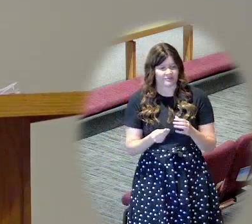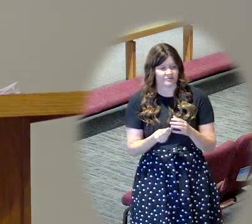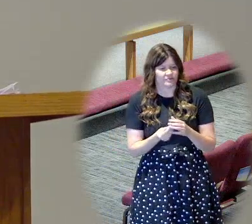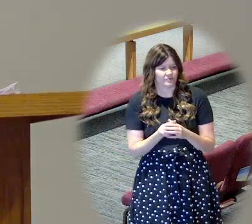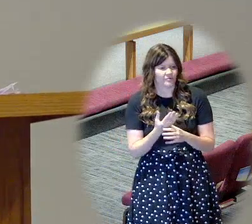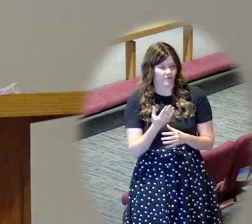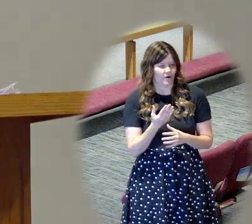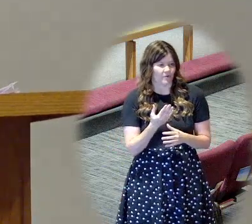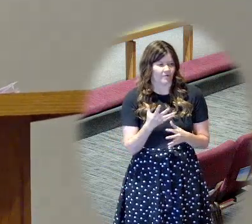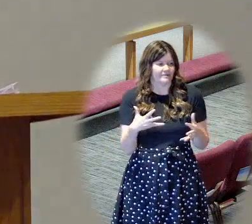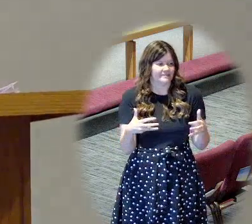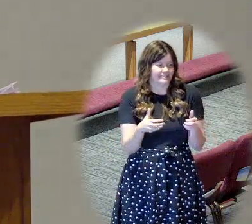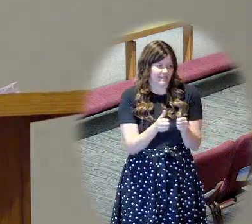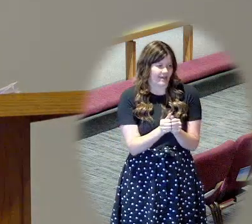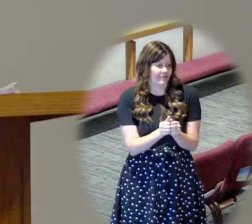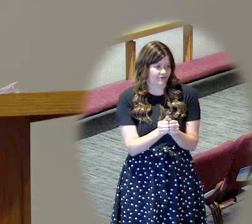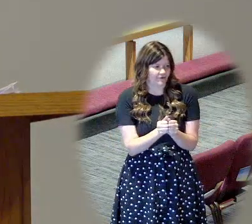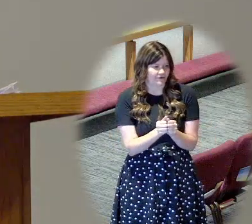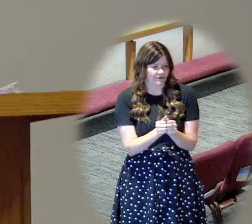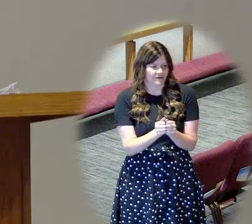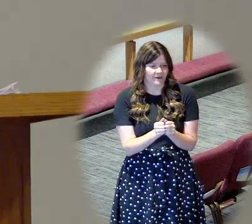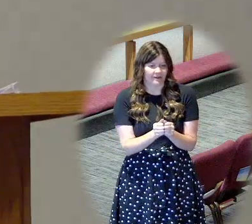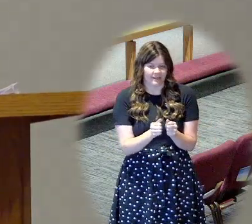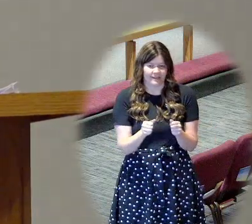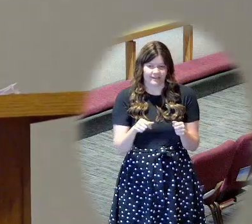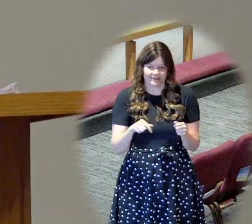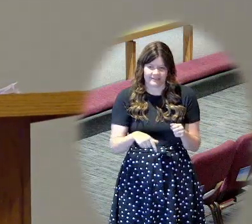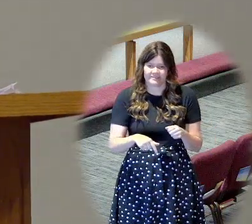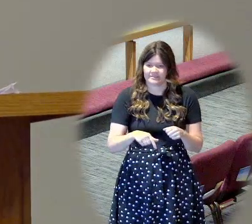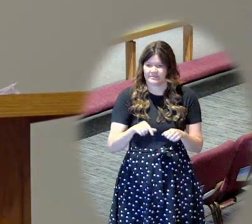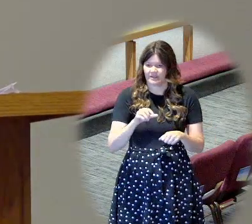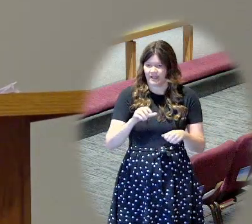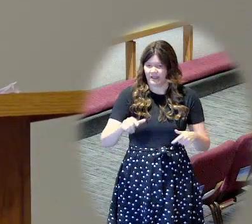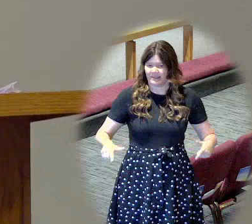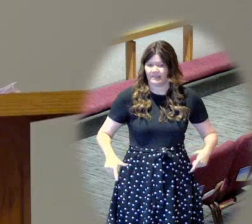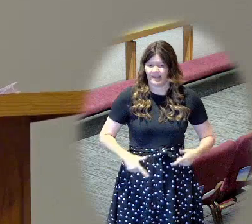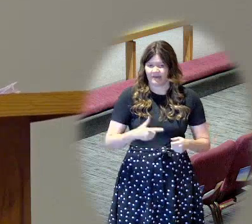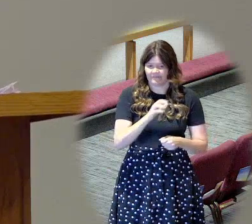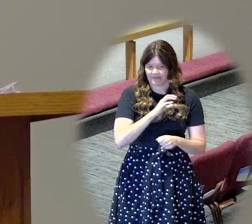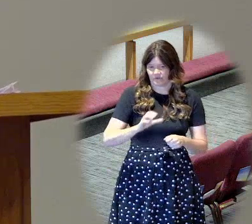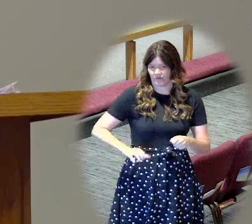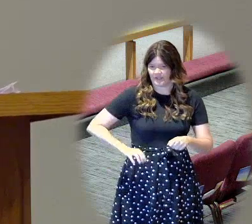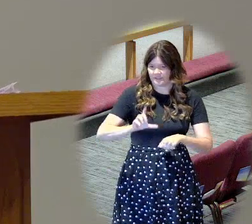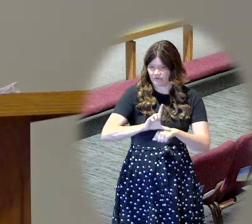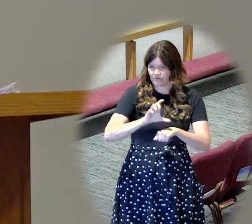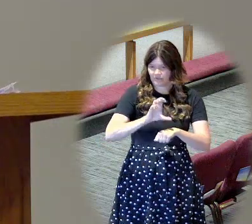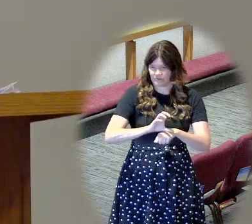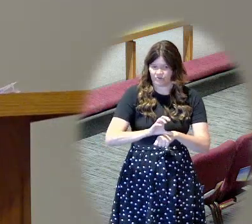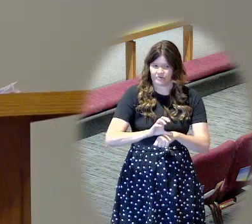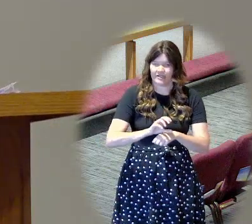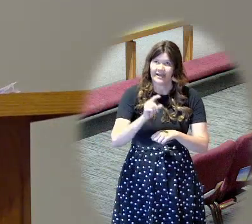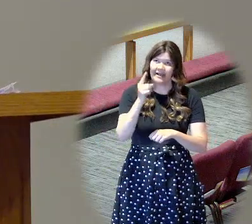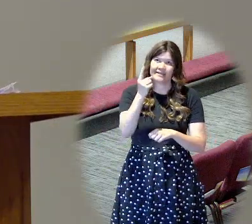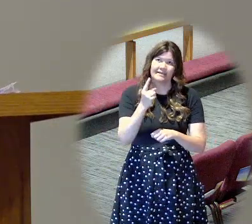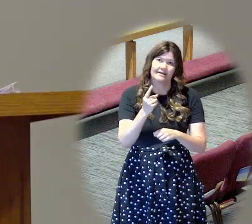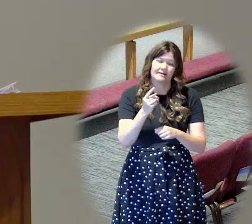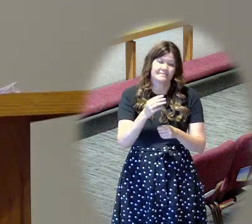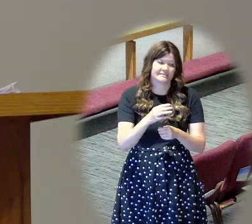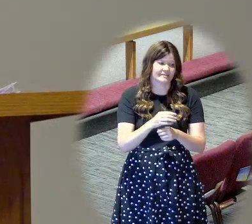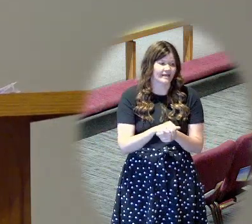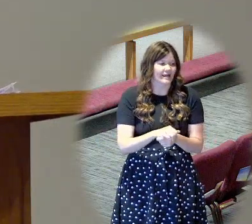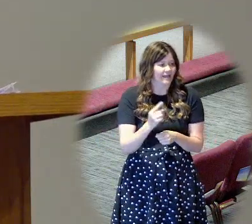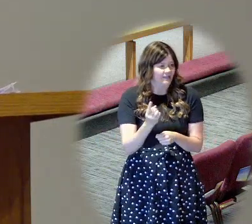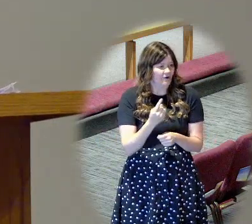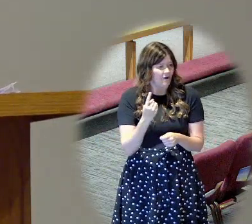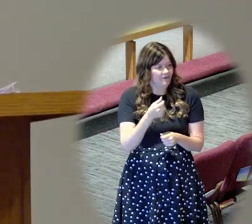have together as Life in Christ Lutheran Church. He comes that we would not forget, but always remember who he